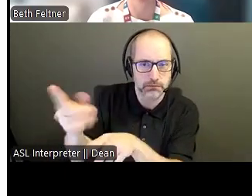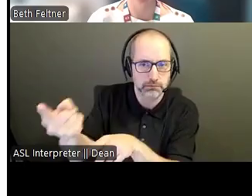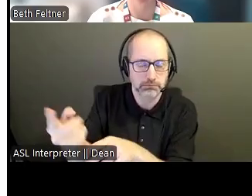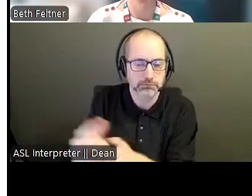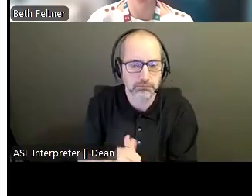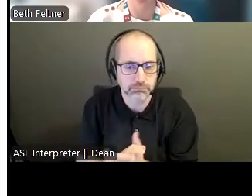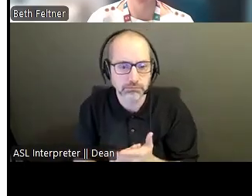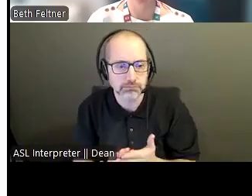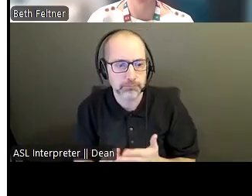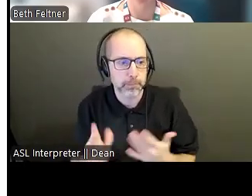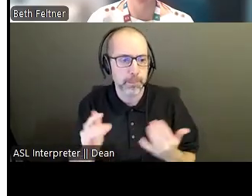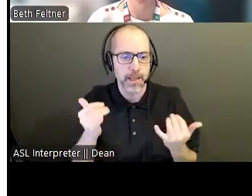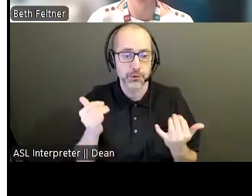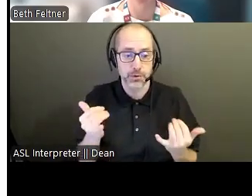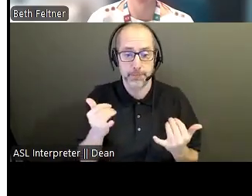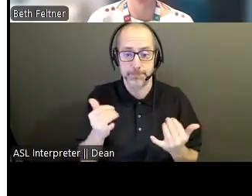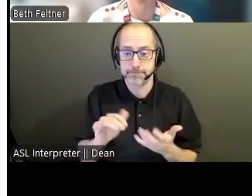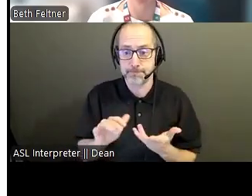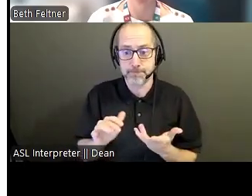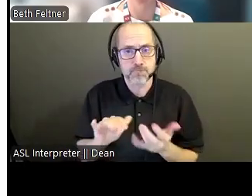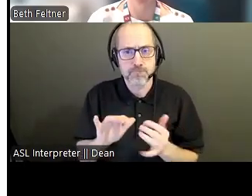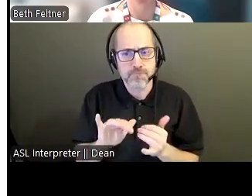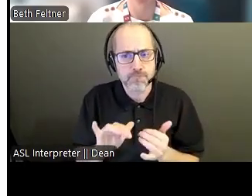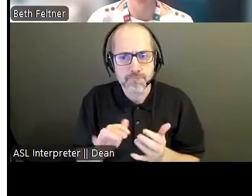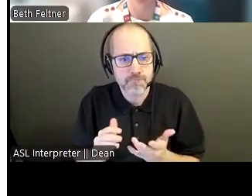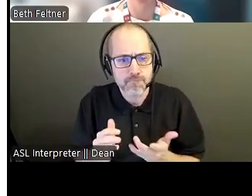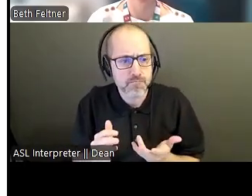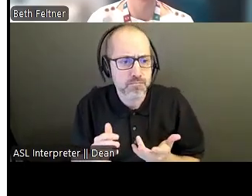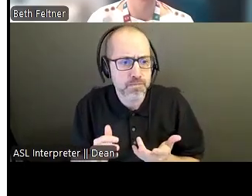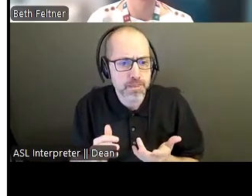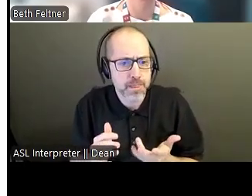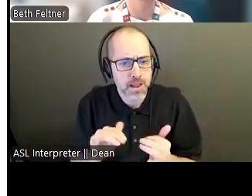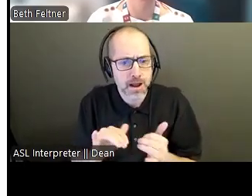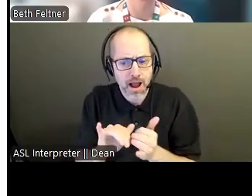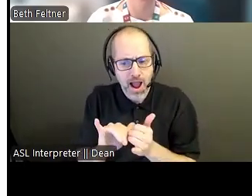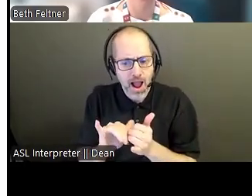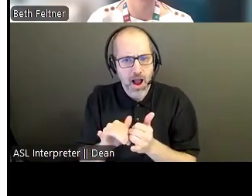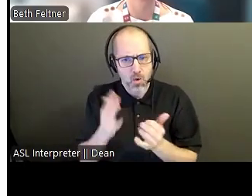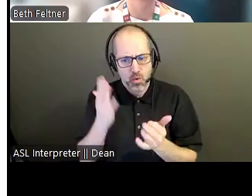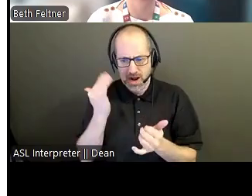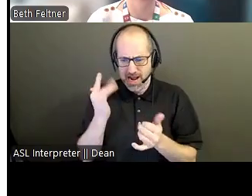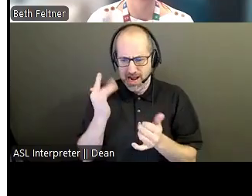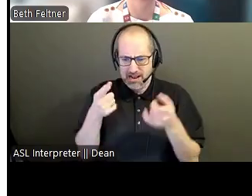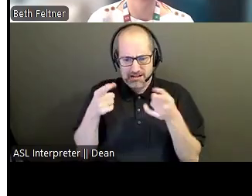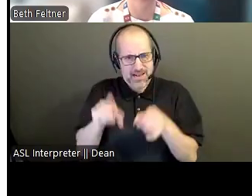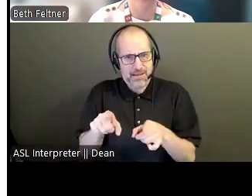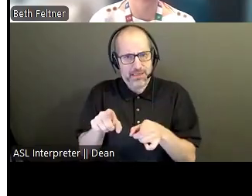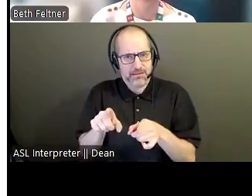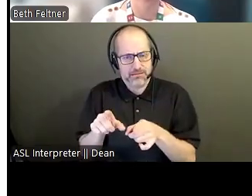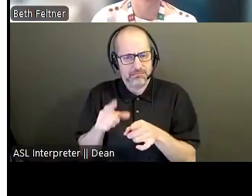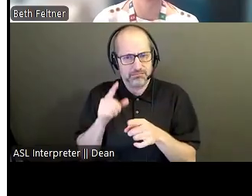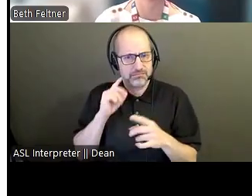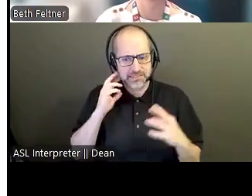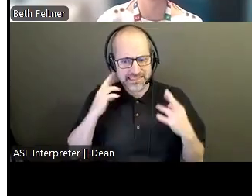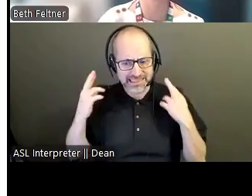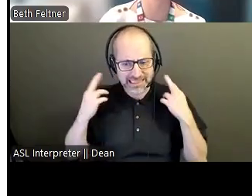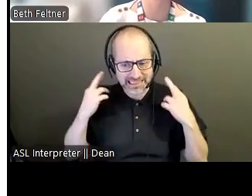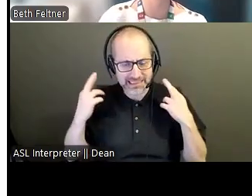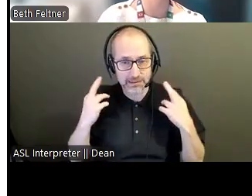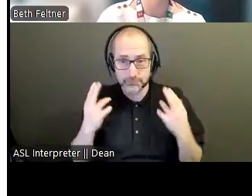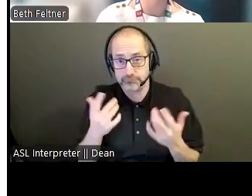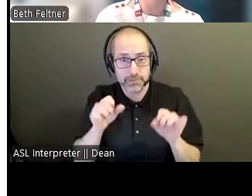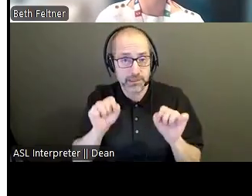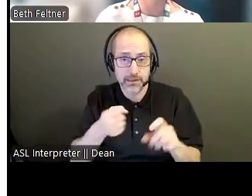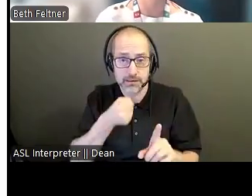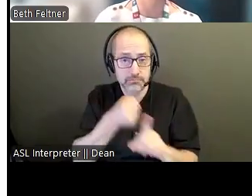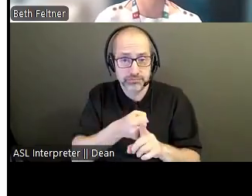So acquiring tinnitus, some people just get it out of nowhere. Sometimes it's something that happens